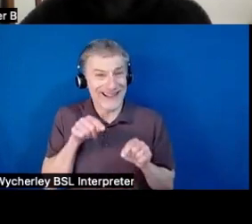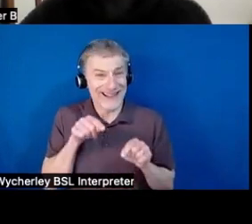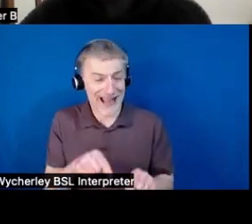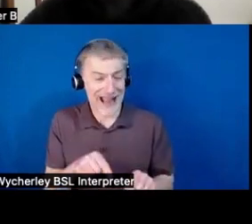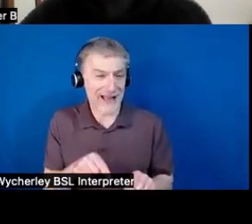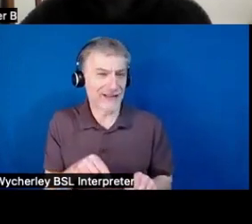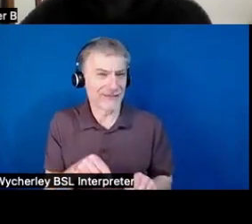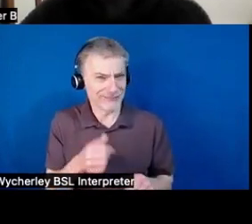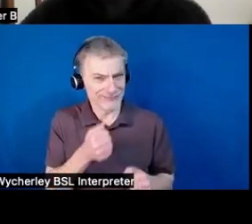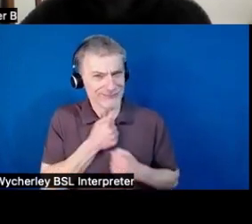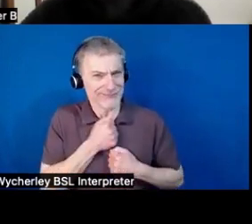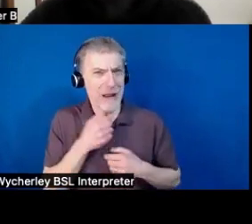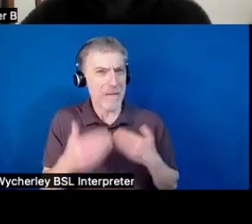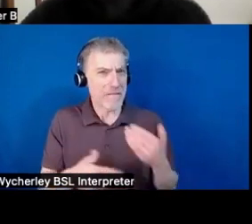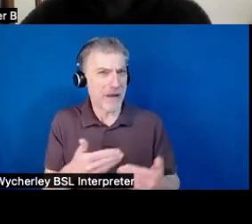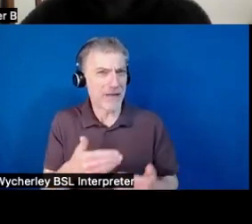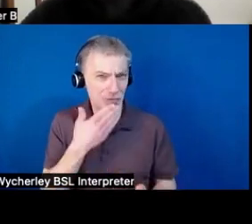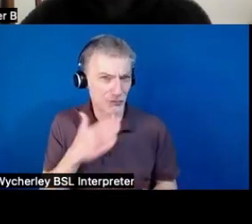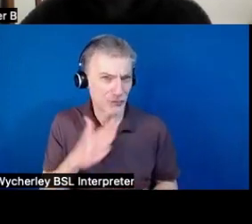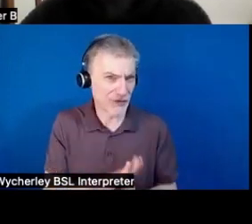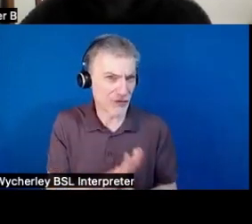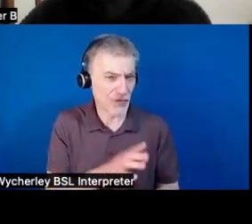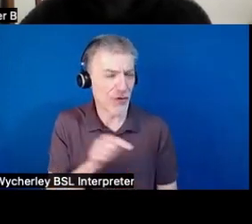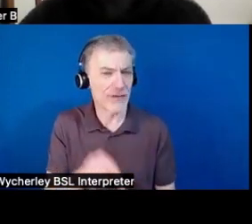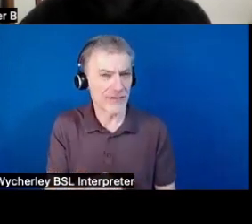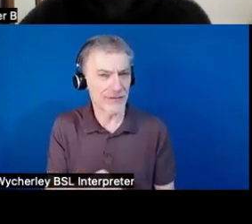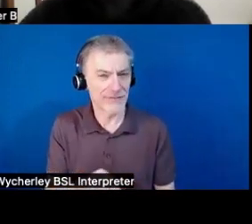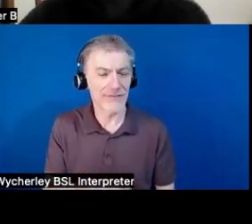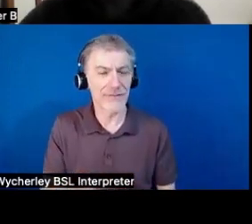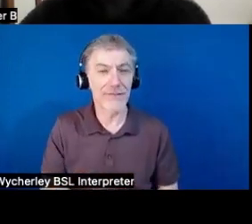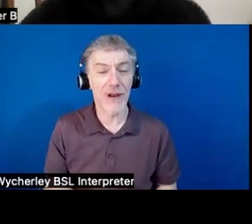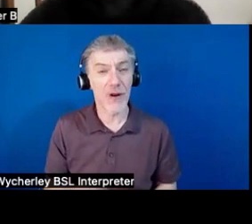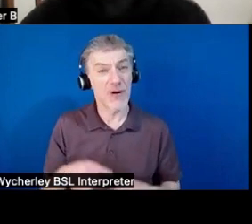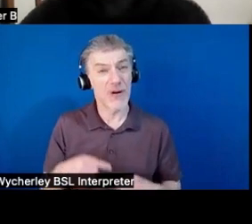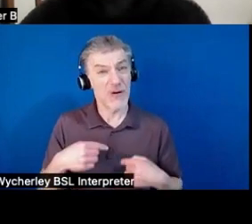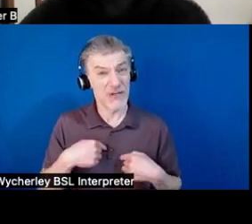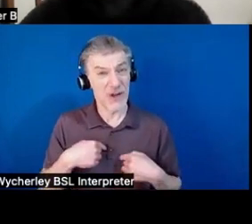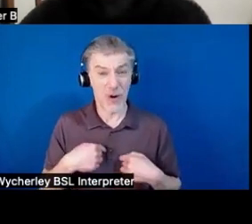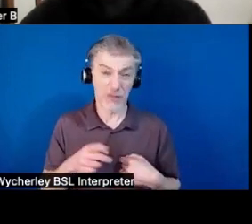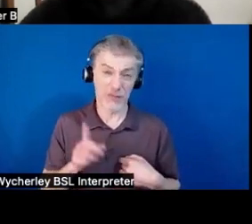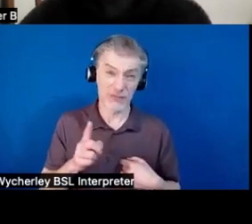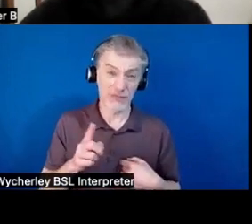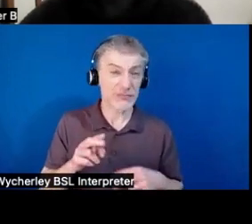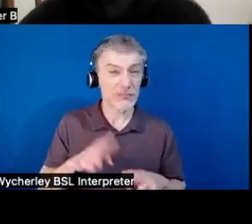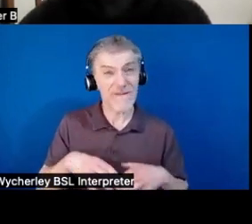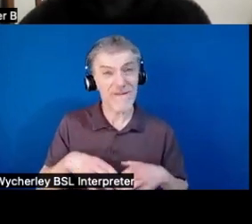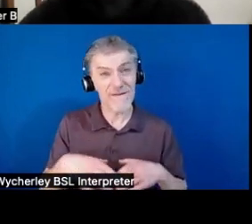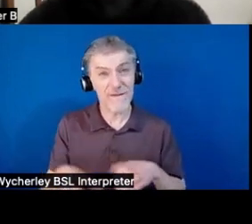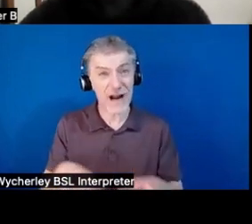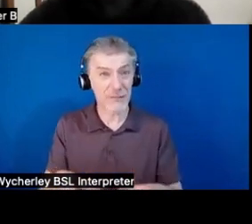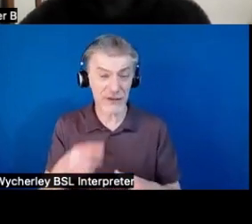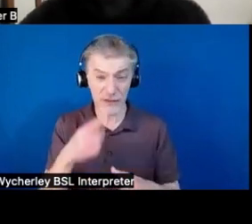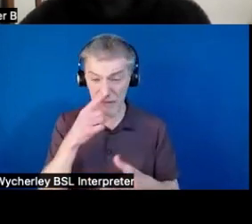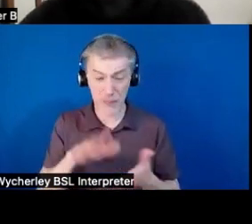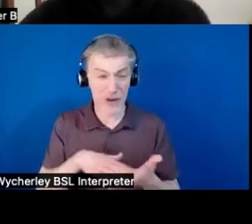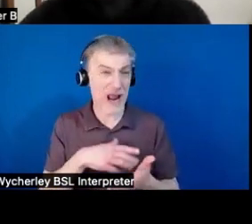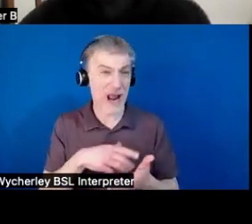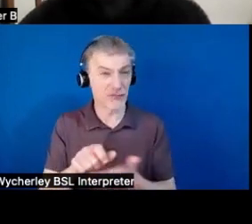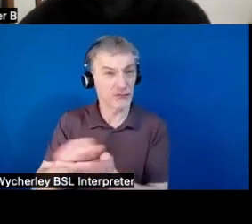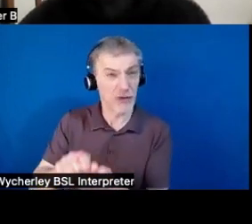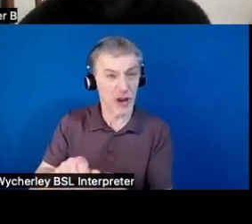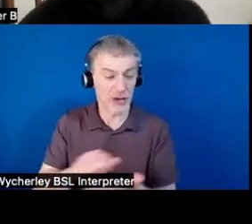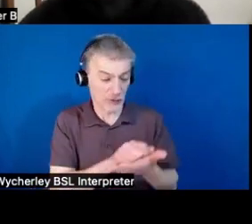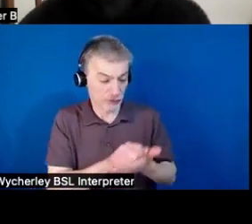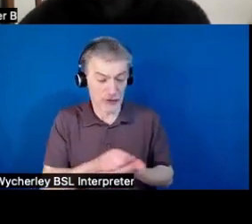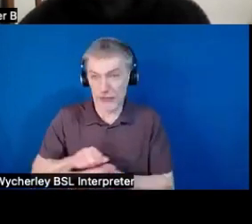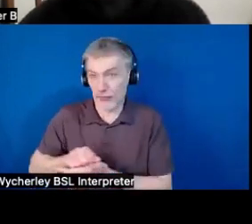our art or write. And to me, fragmentation feels like a fairly organic form to work with when writing in such a way.